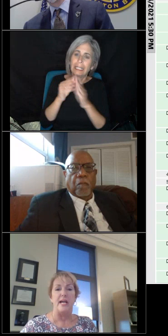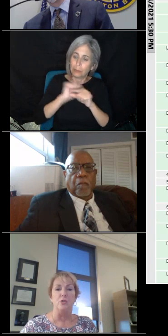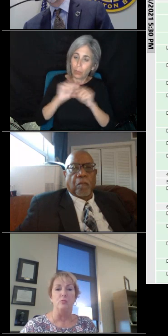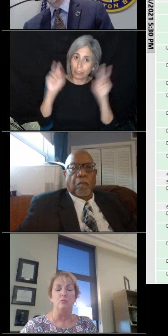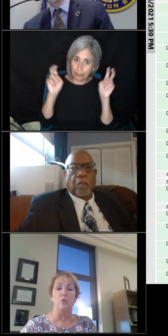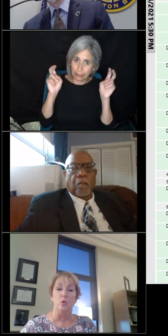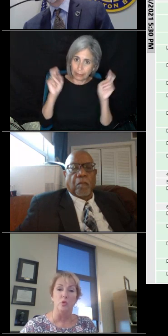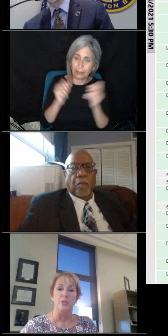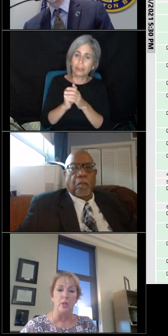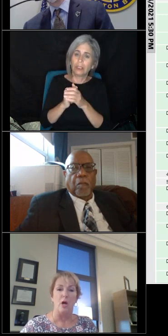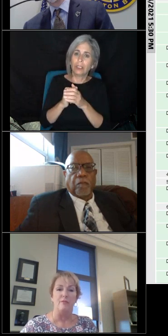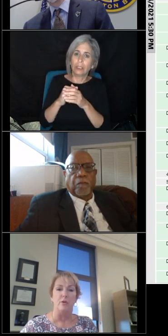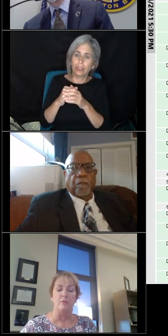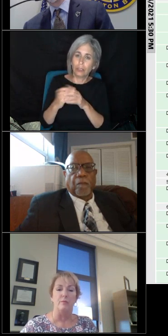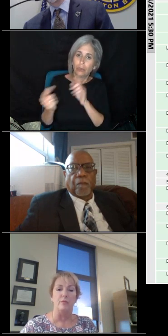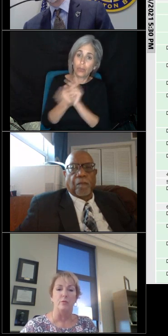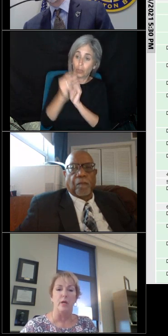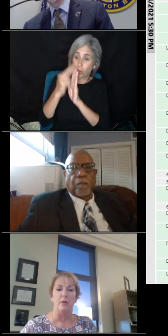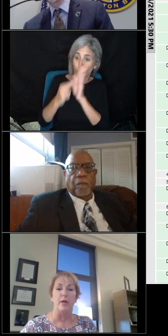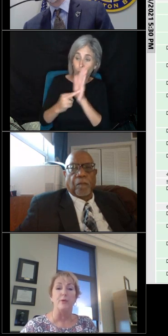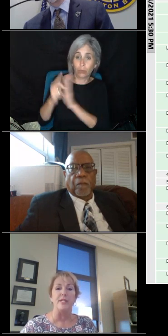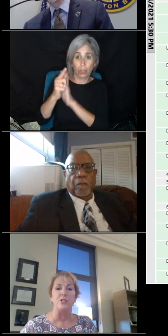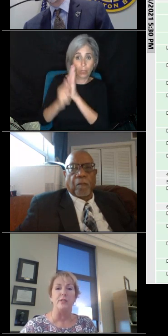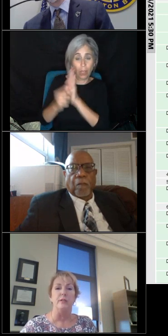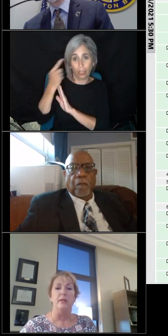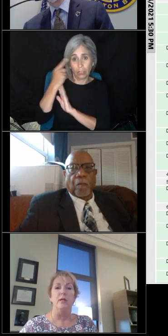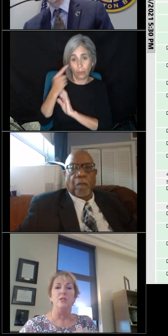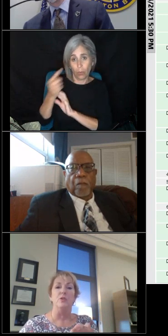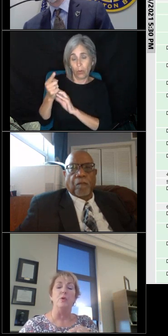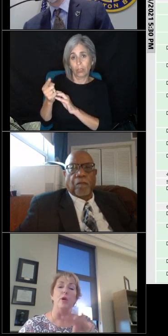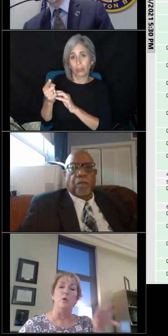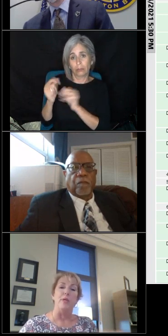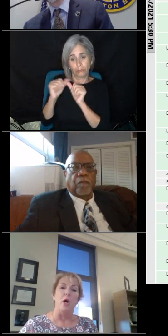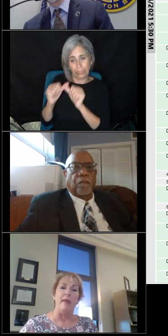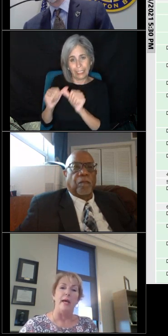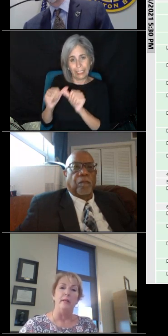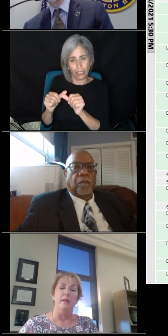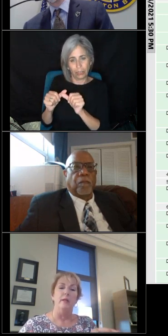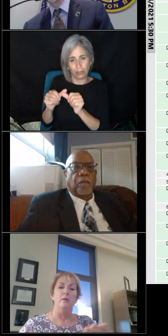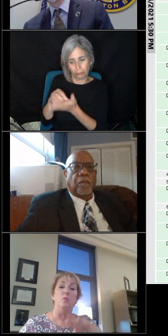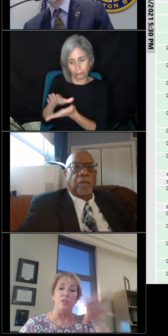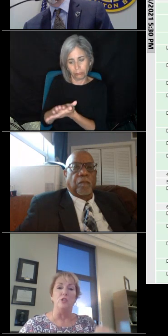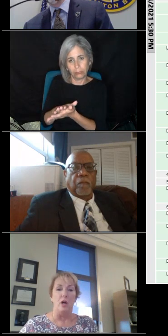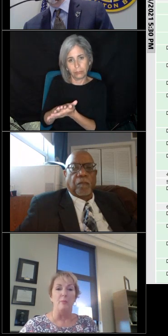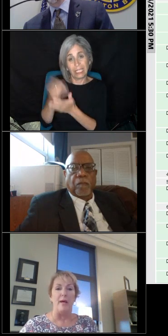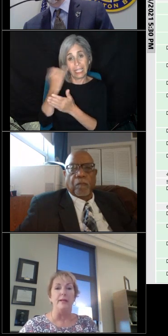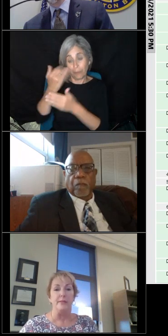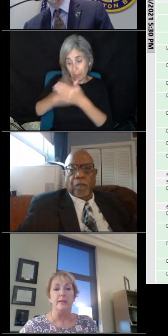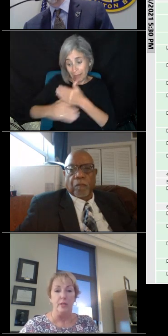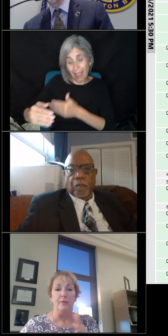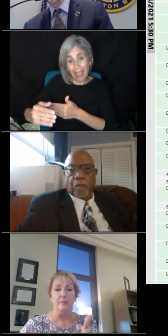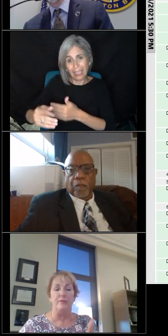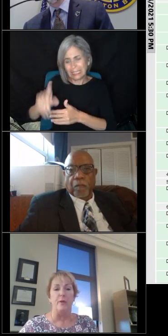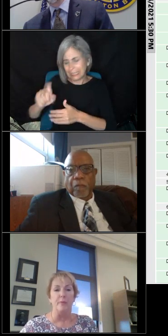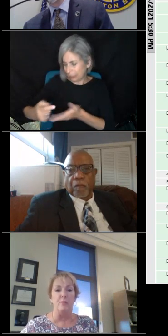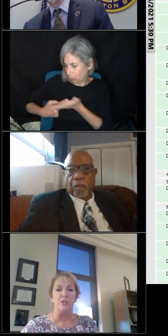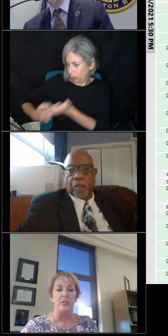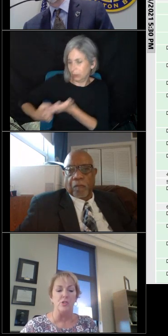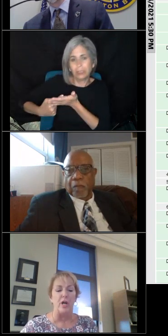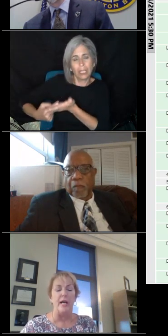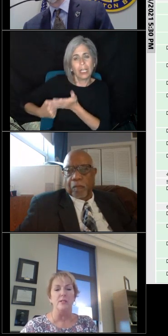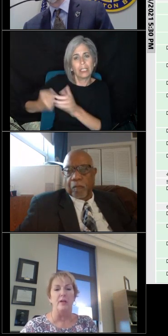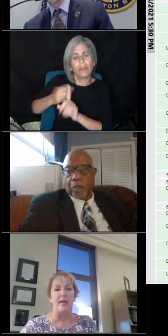Florida statute rules and law for record retention. So if we want to go beyond that, we should talk about it as,